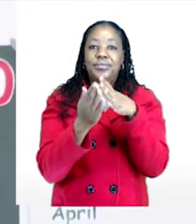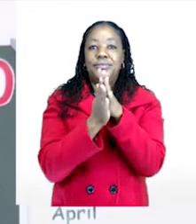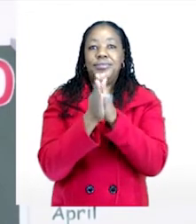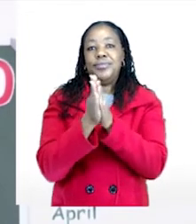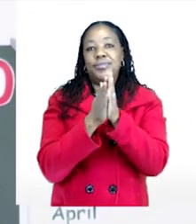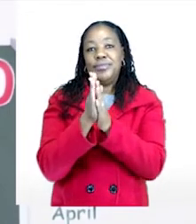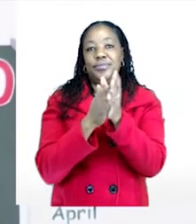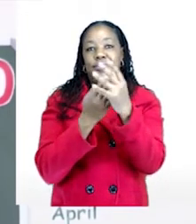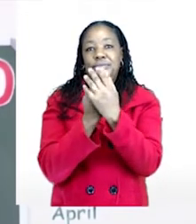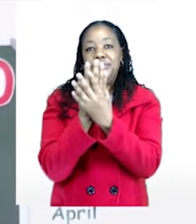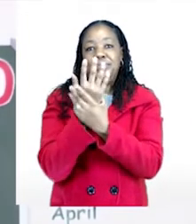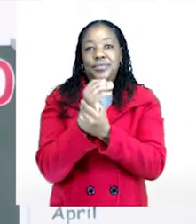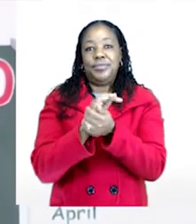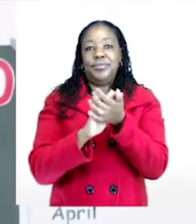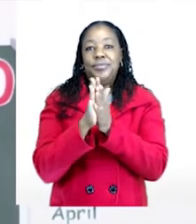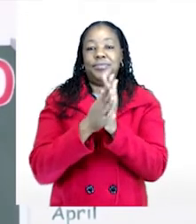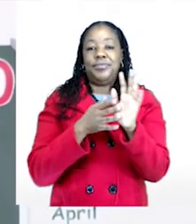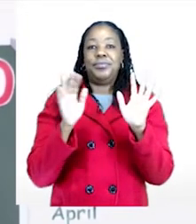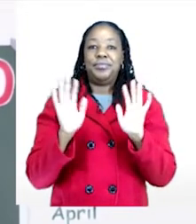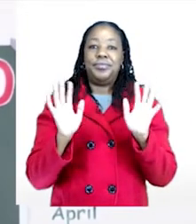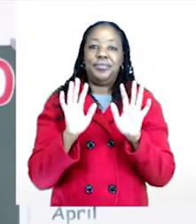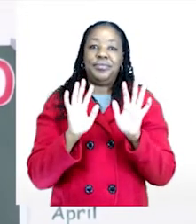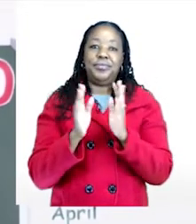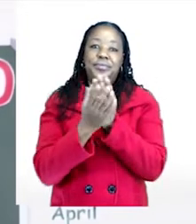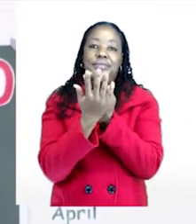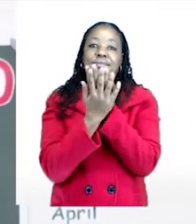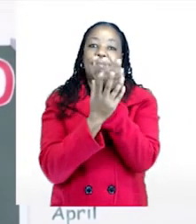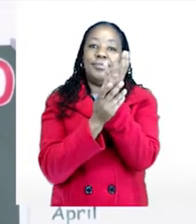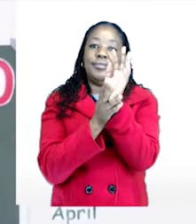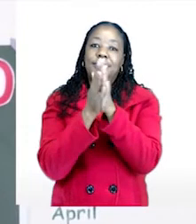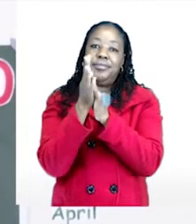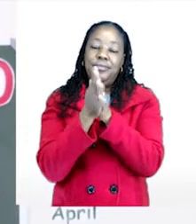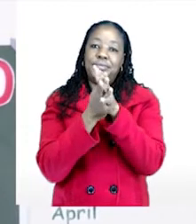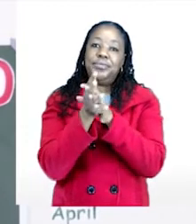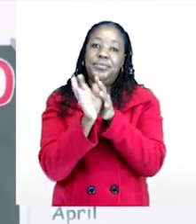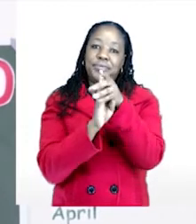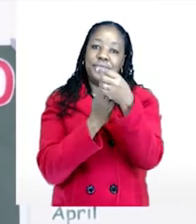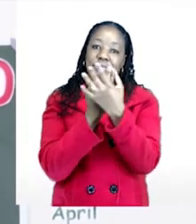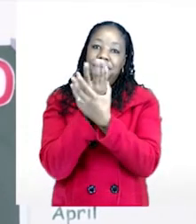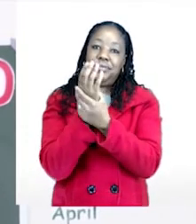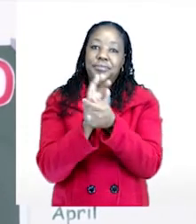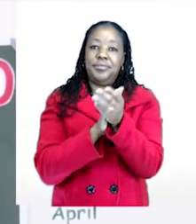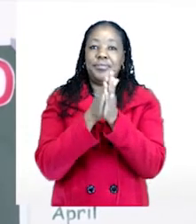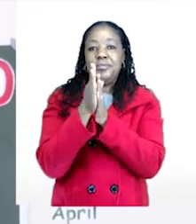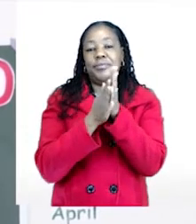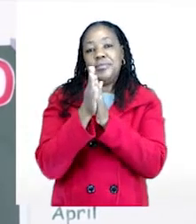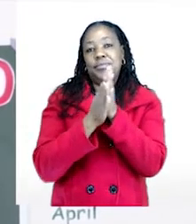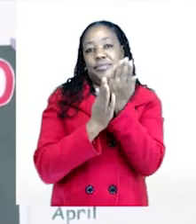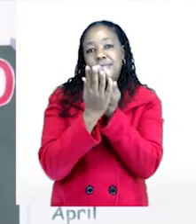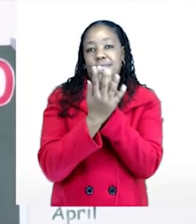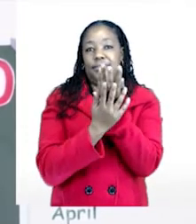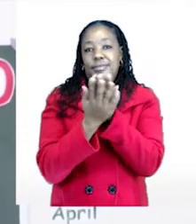and mine are clean. We have sanitized. Rub, rub, rub your